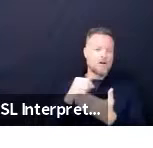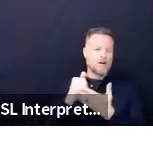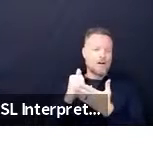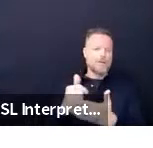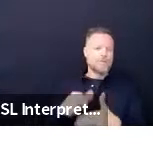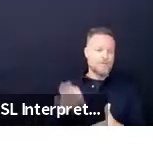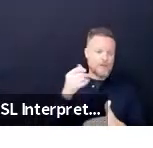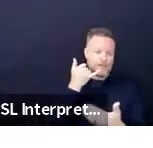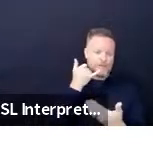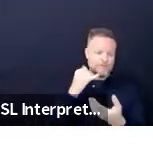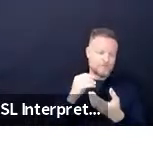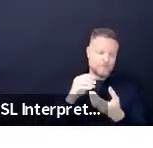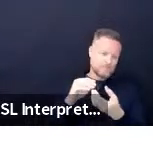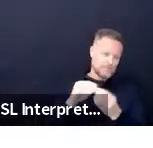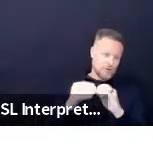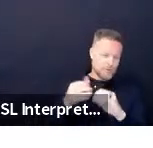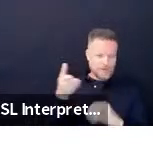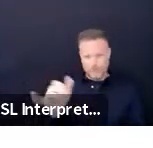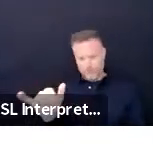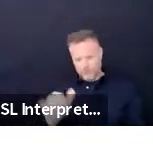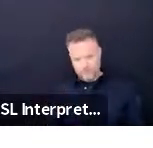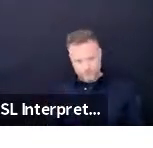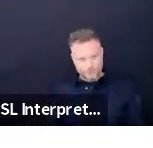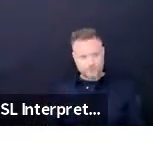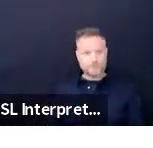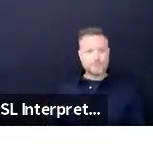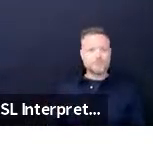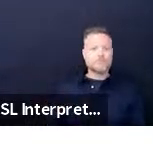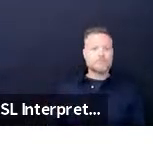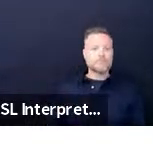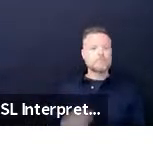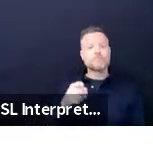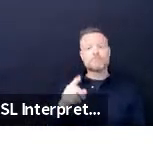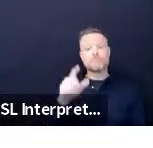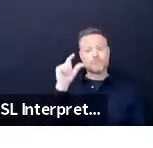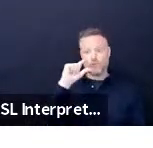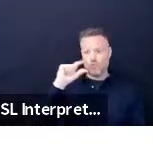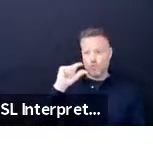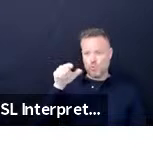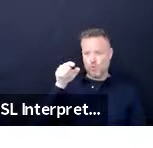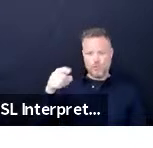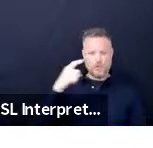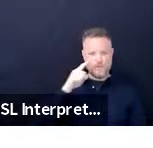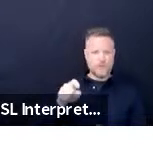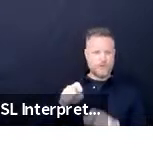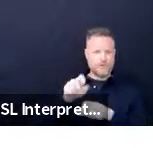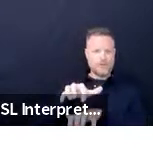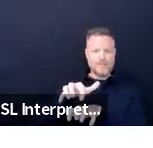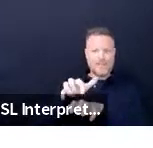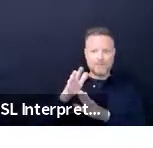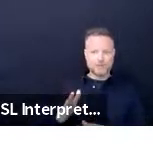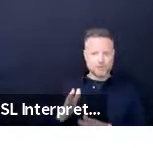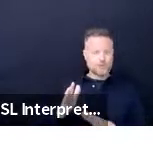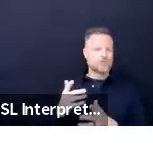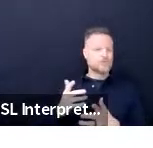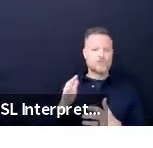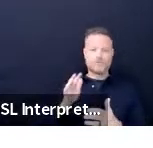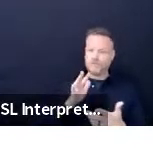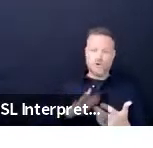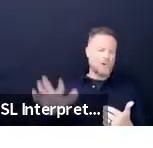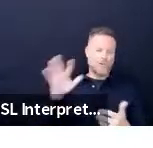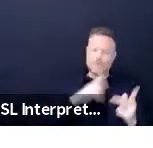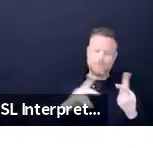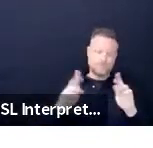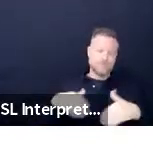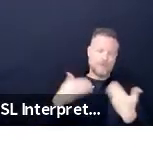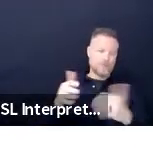there. Captioning, you can Google captioning, and there will be captioners all over the place. So if you need help, let